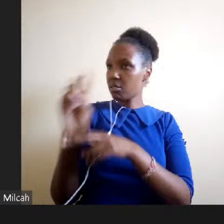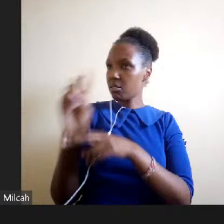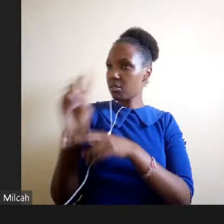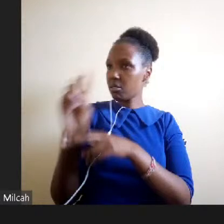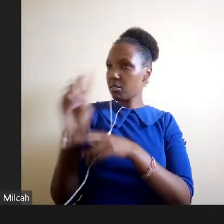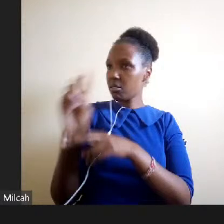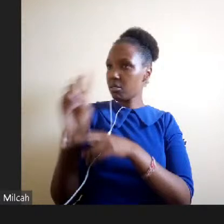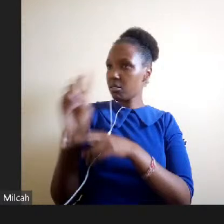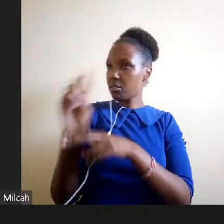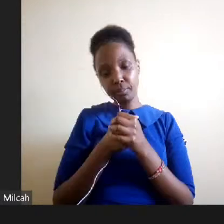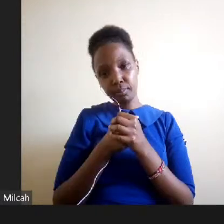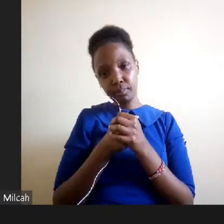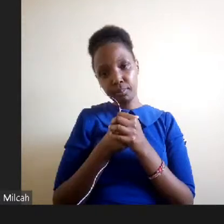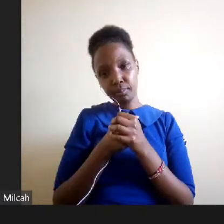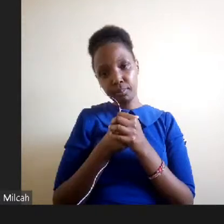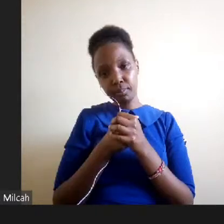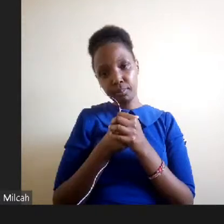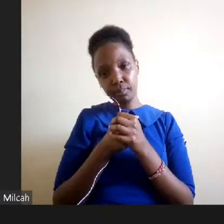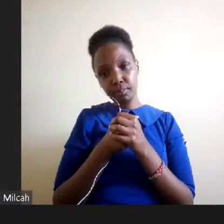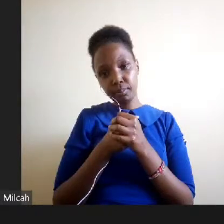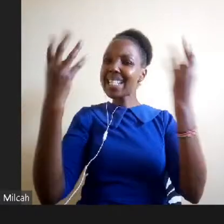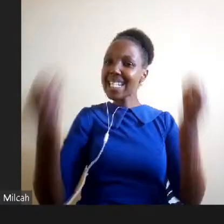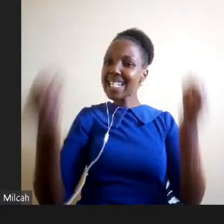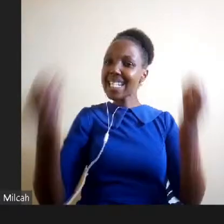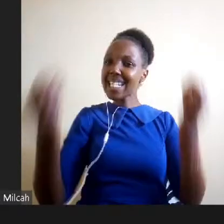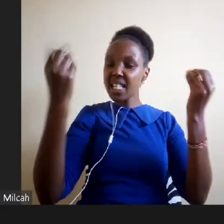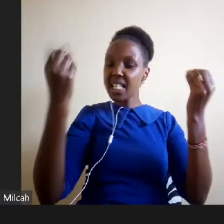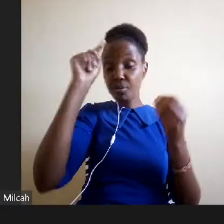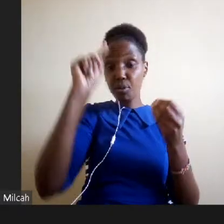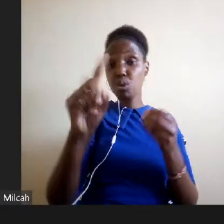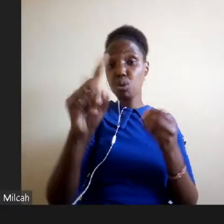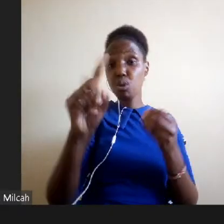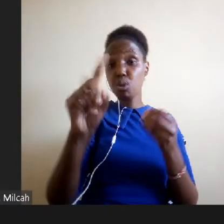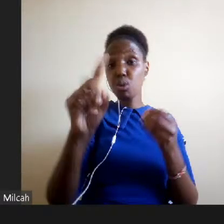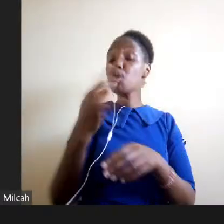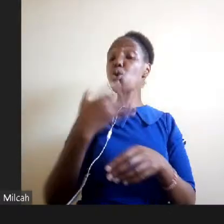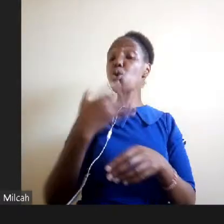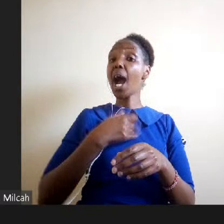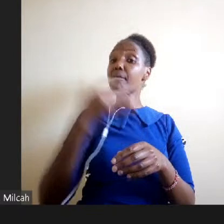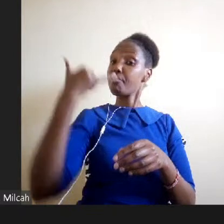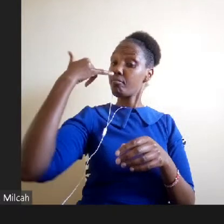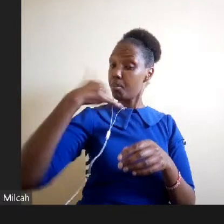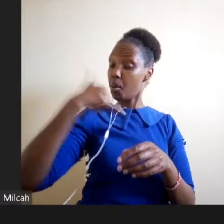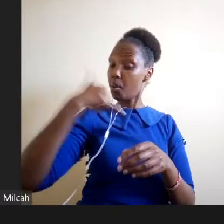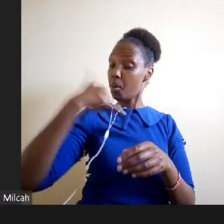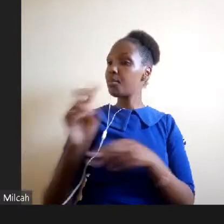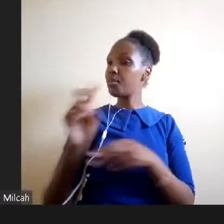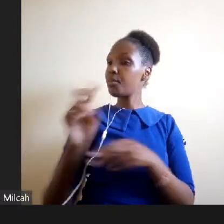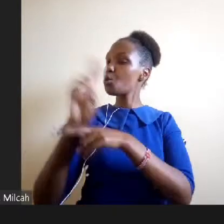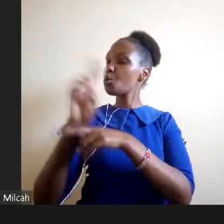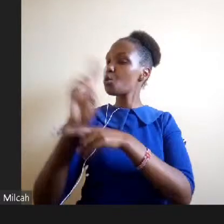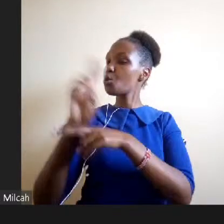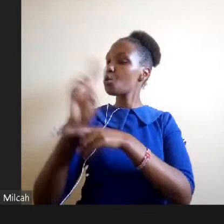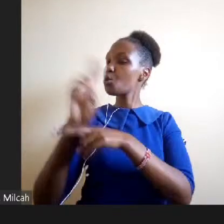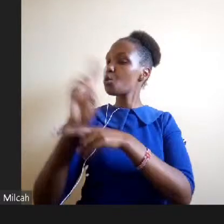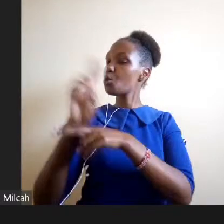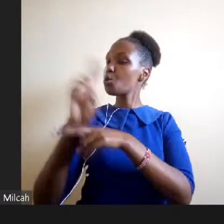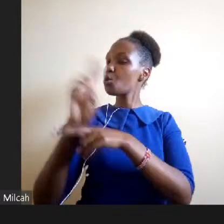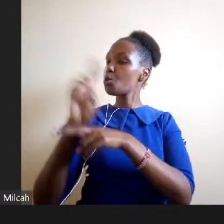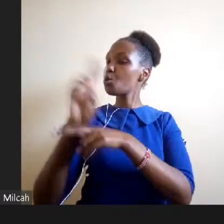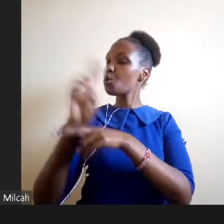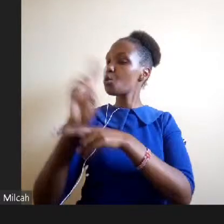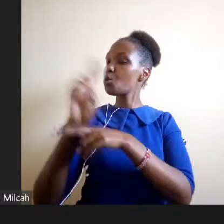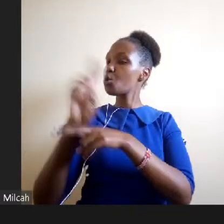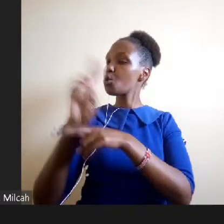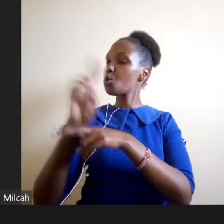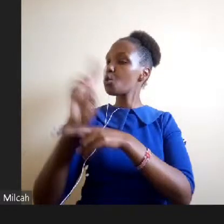this is something that is very easy for you to do. If you're using your mobile phone, which I know is very common, you can have it under the settings of your YouTube,